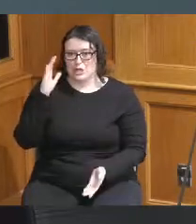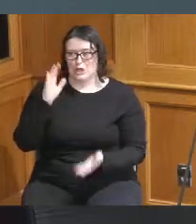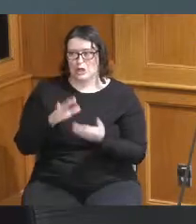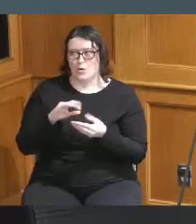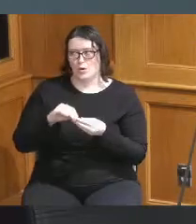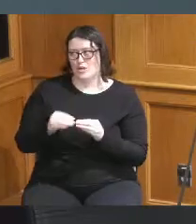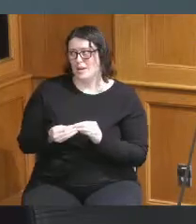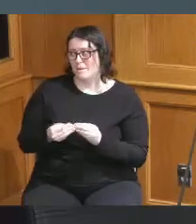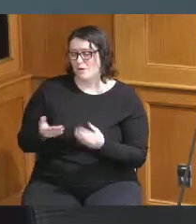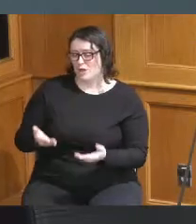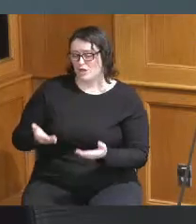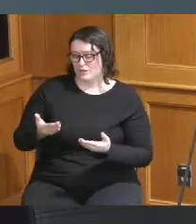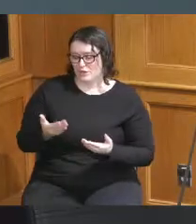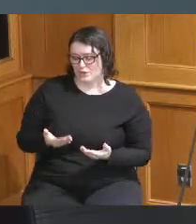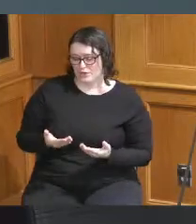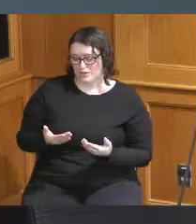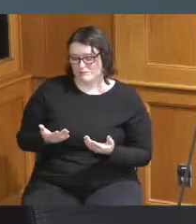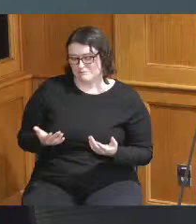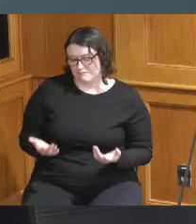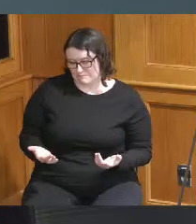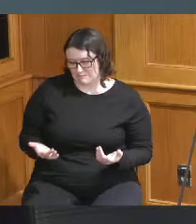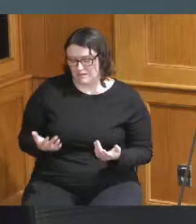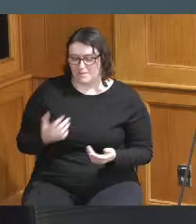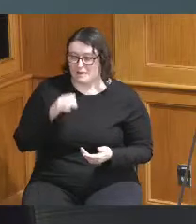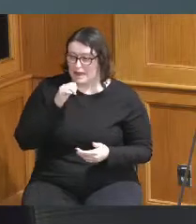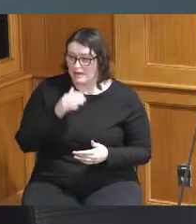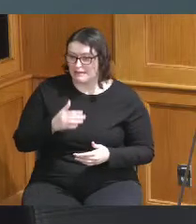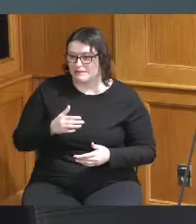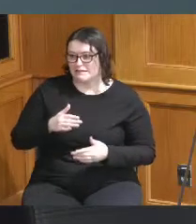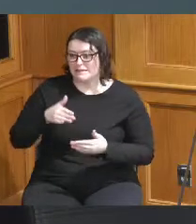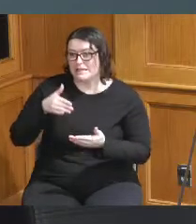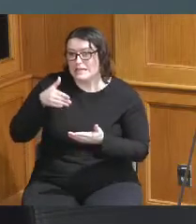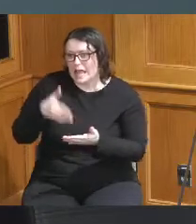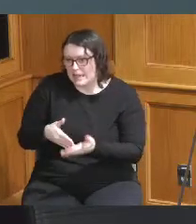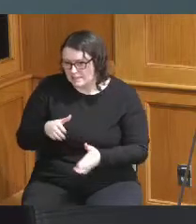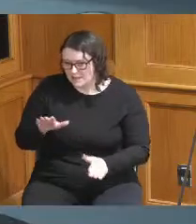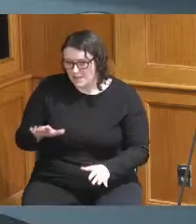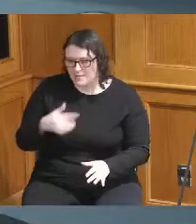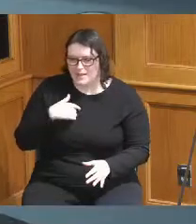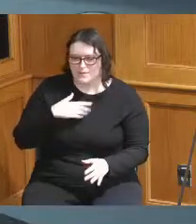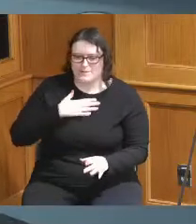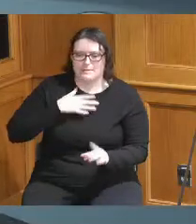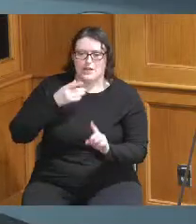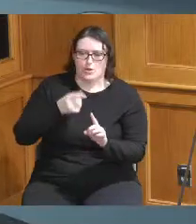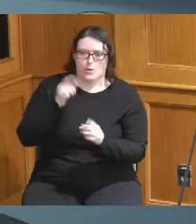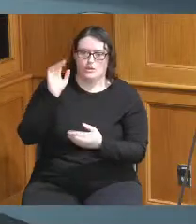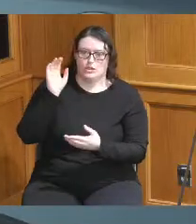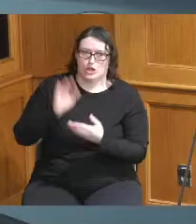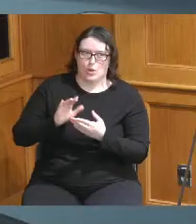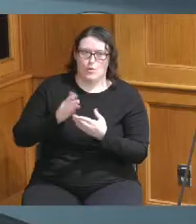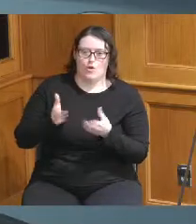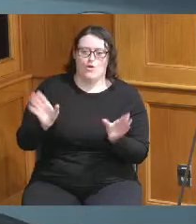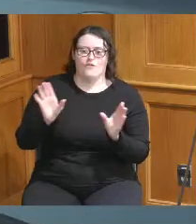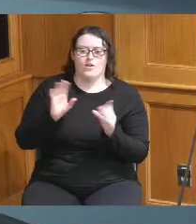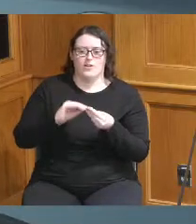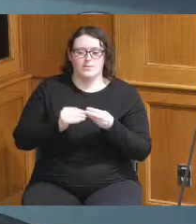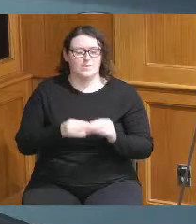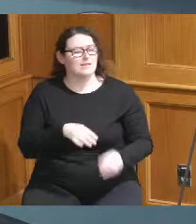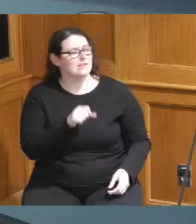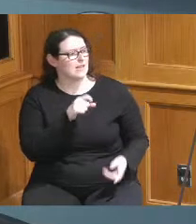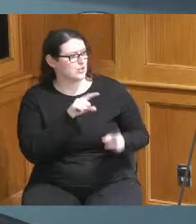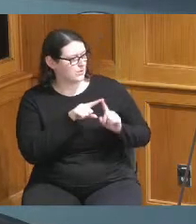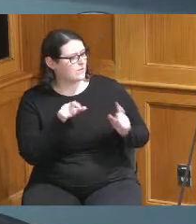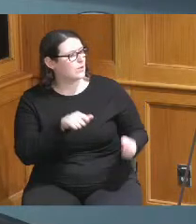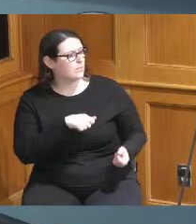come forward, but not that I'm against it, but that's what I was looking at. So, yeah, well, that's just a different approach. Yeah.